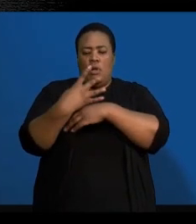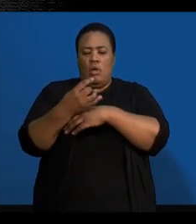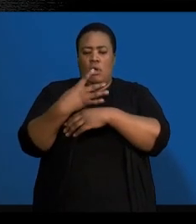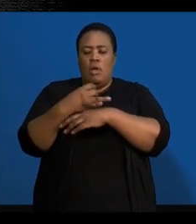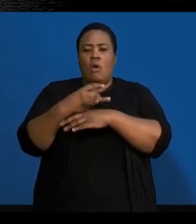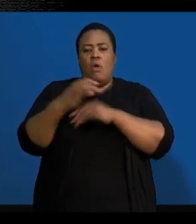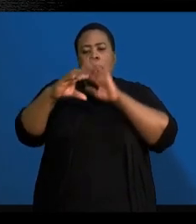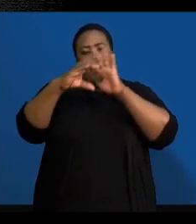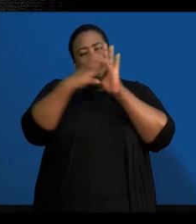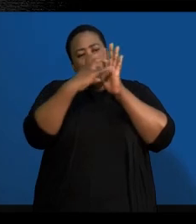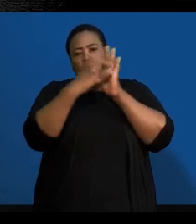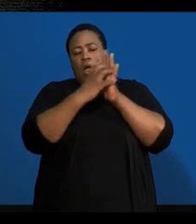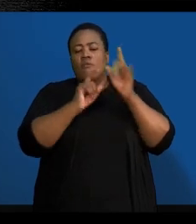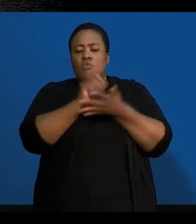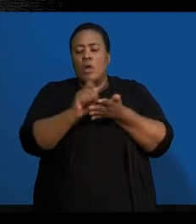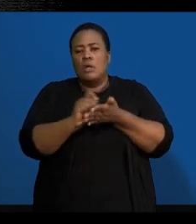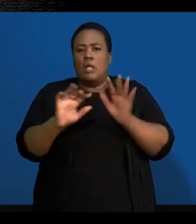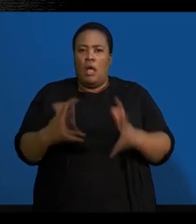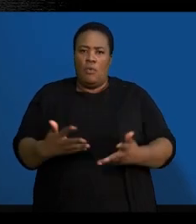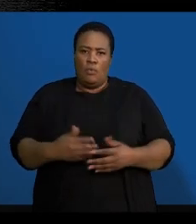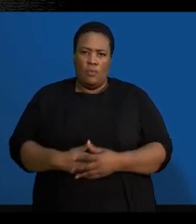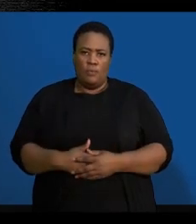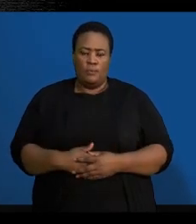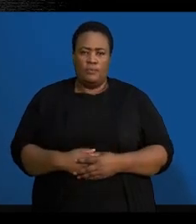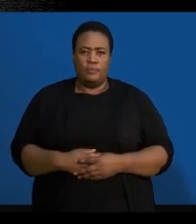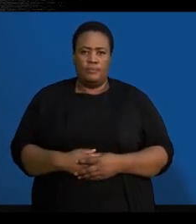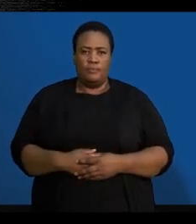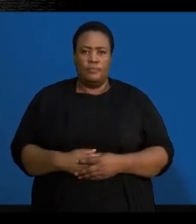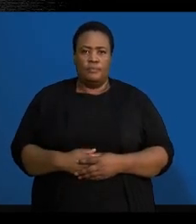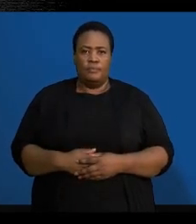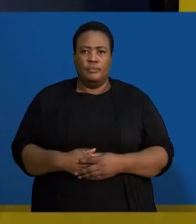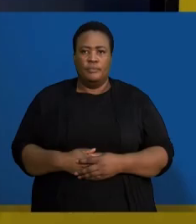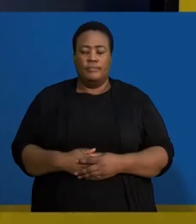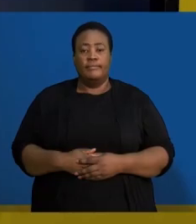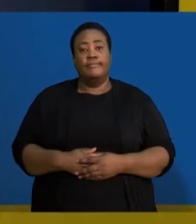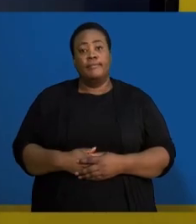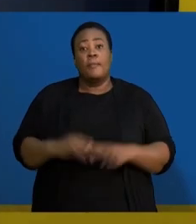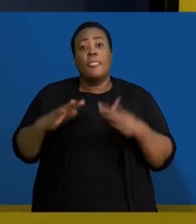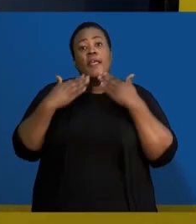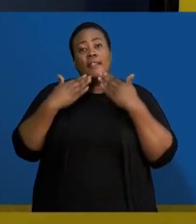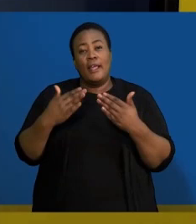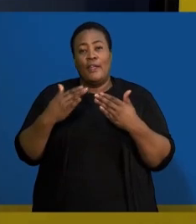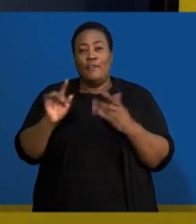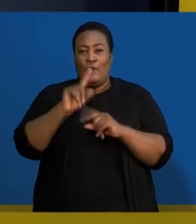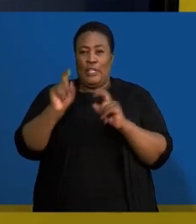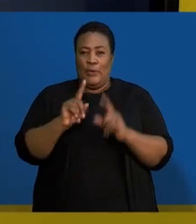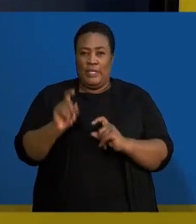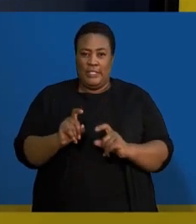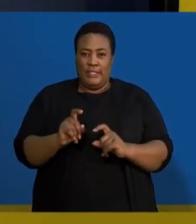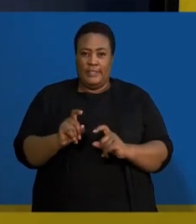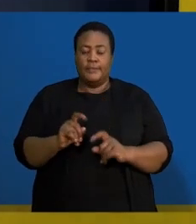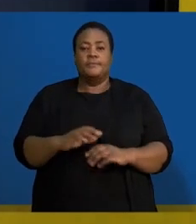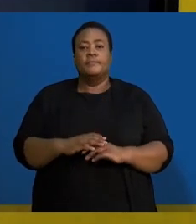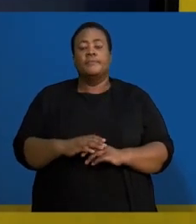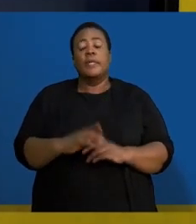some tips on how to write a paragraph. Thank you for those questions, guys. So what